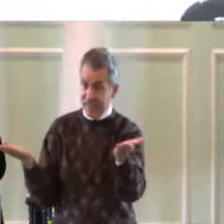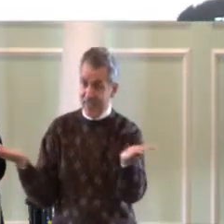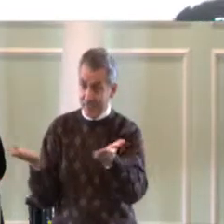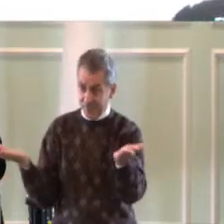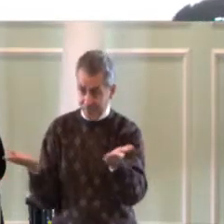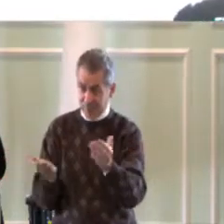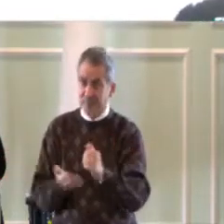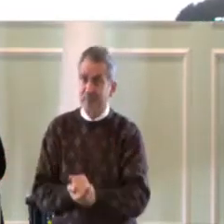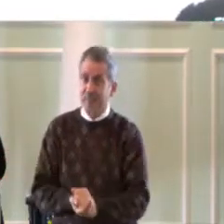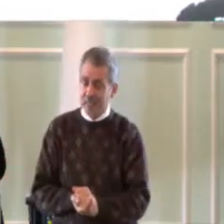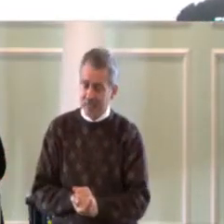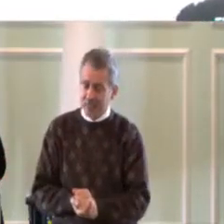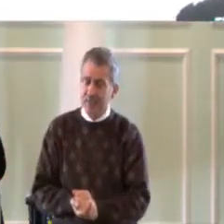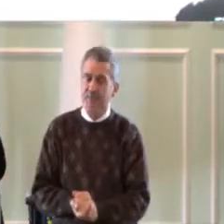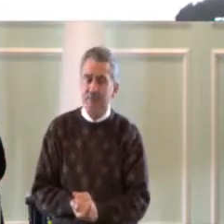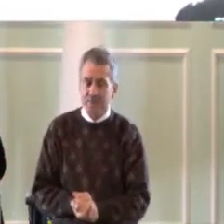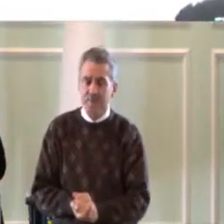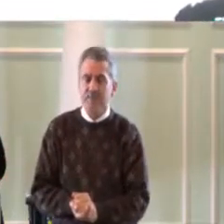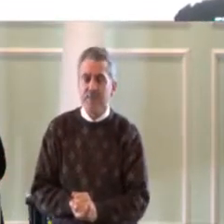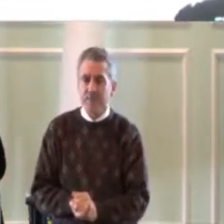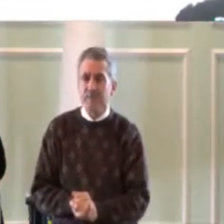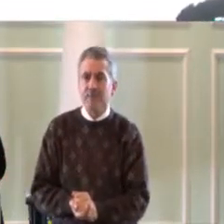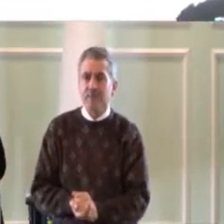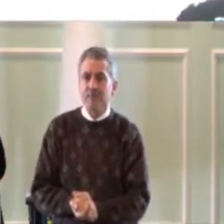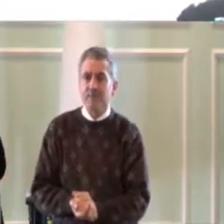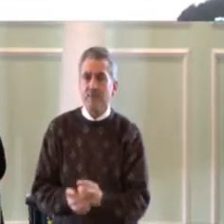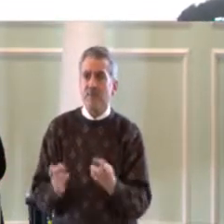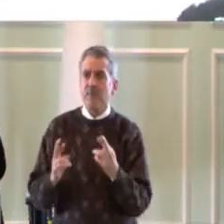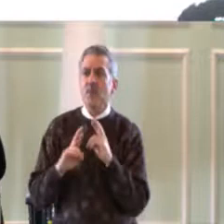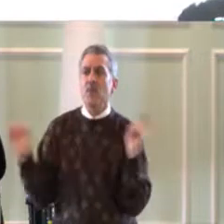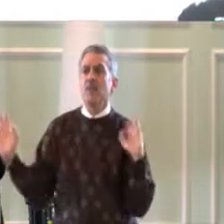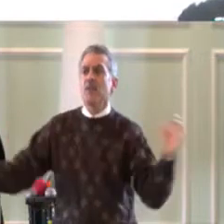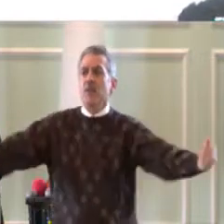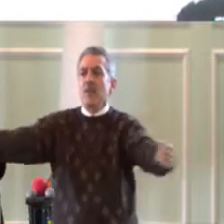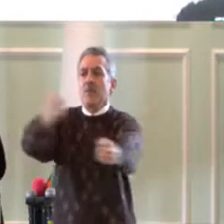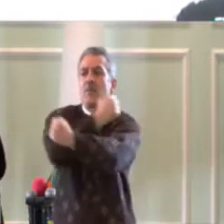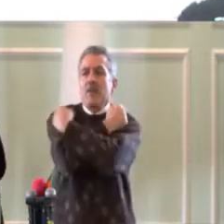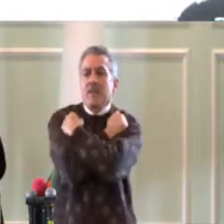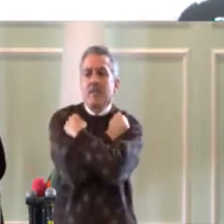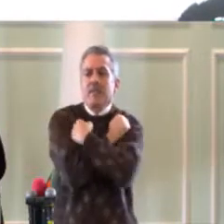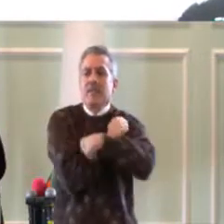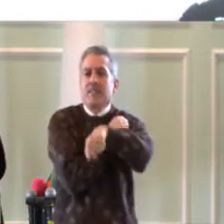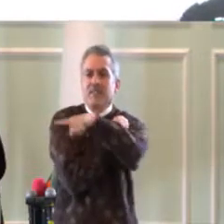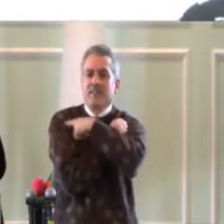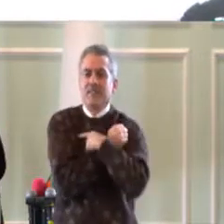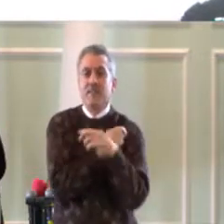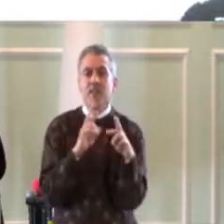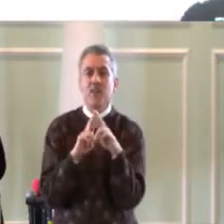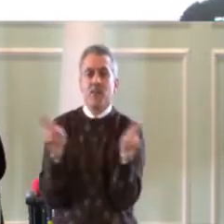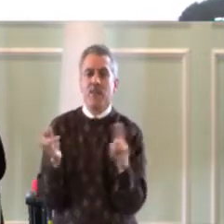God is always here, ready to embrace us, ready to forgive us,